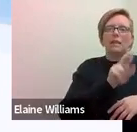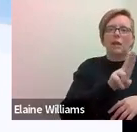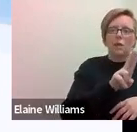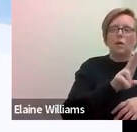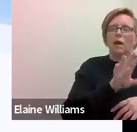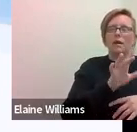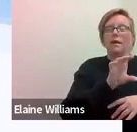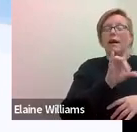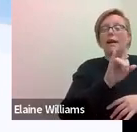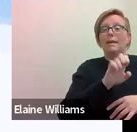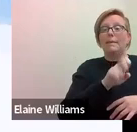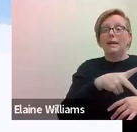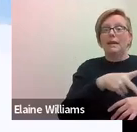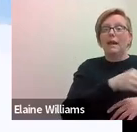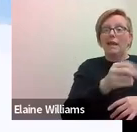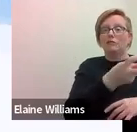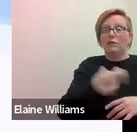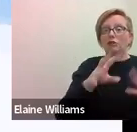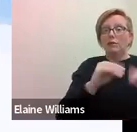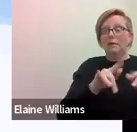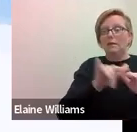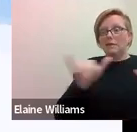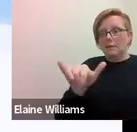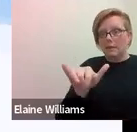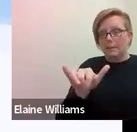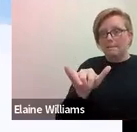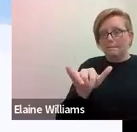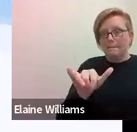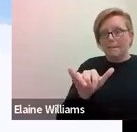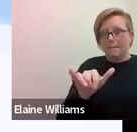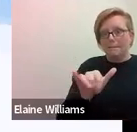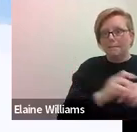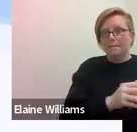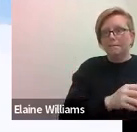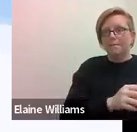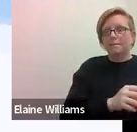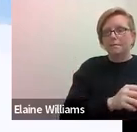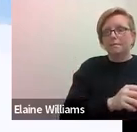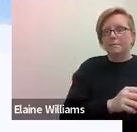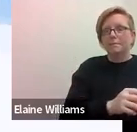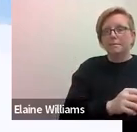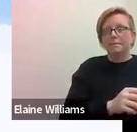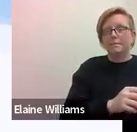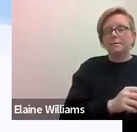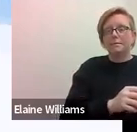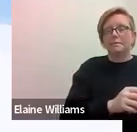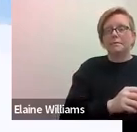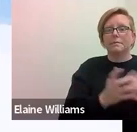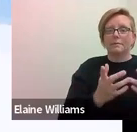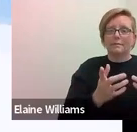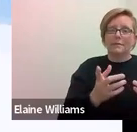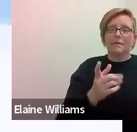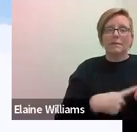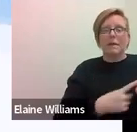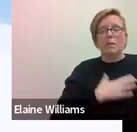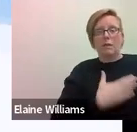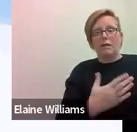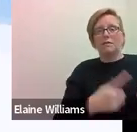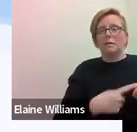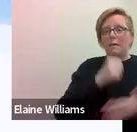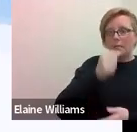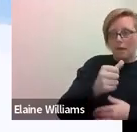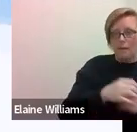everything we could to have that annual prior, so all that information was new. And of course, we would have a compliant IEP. We also tried to